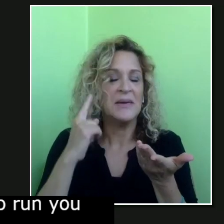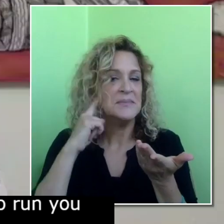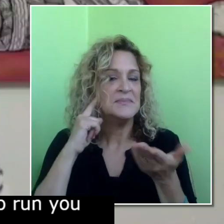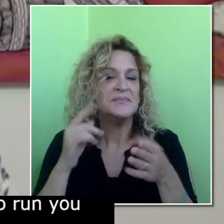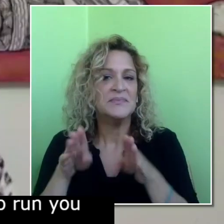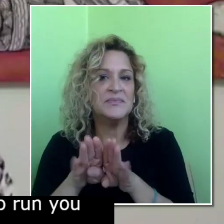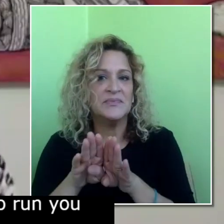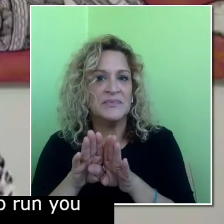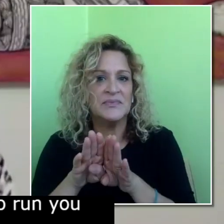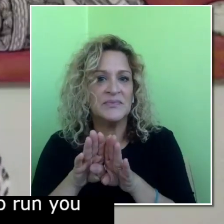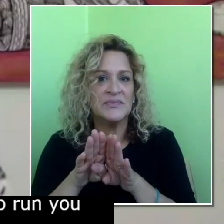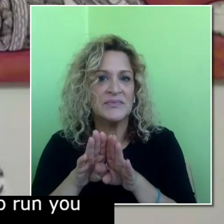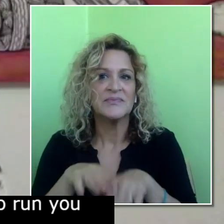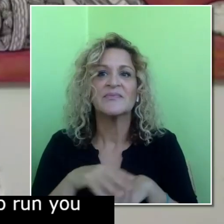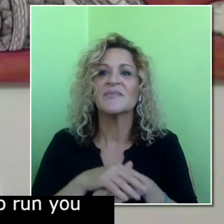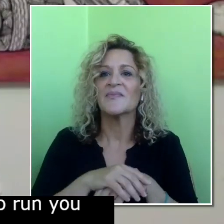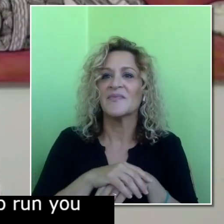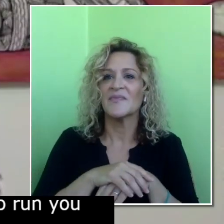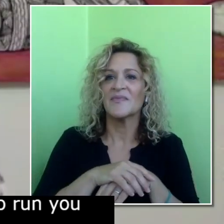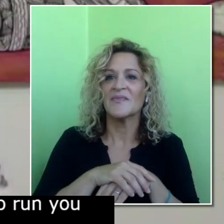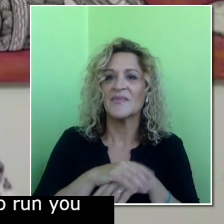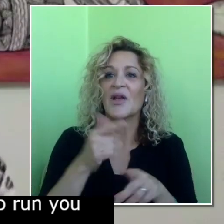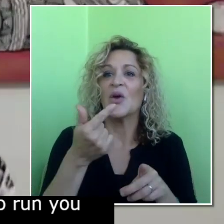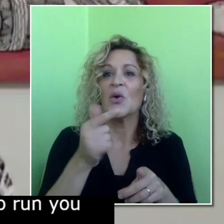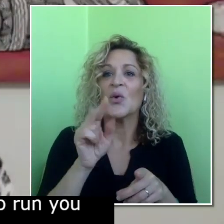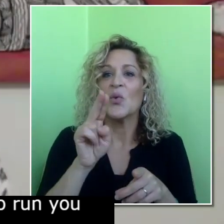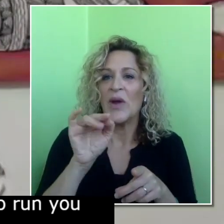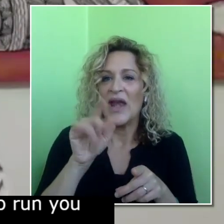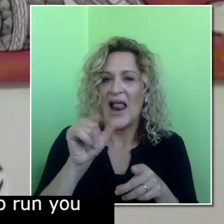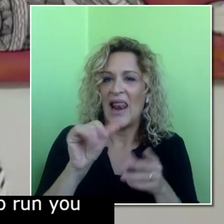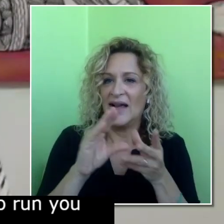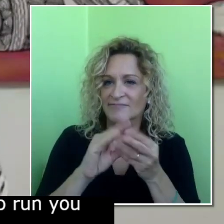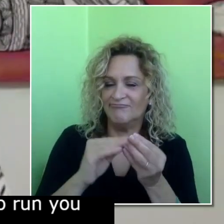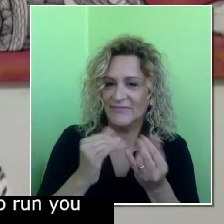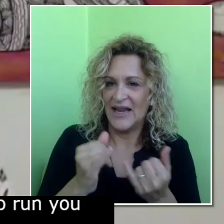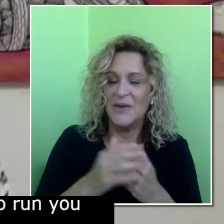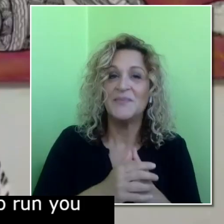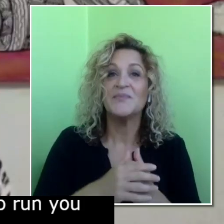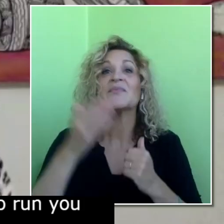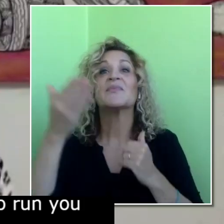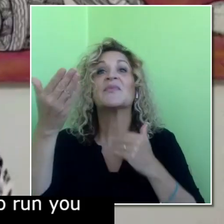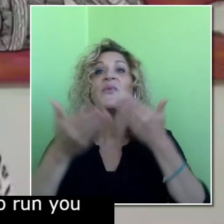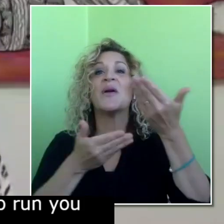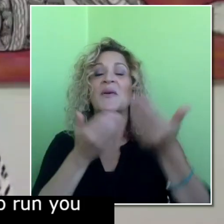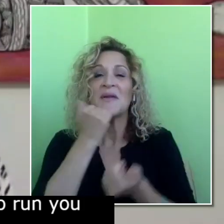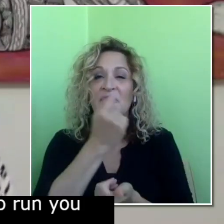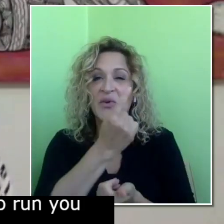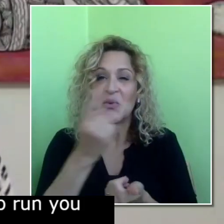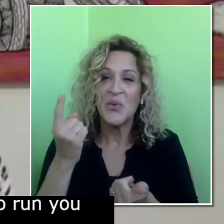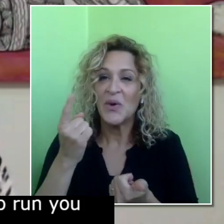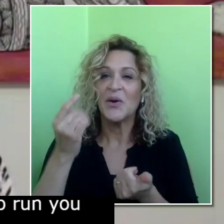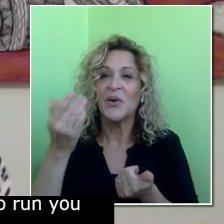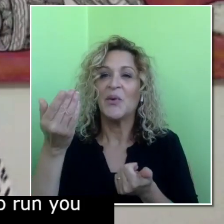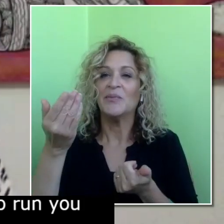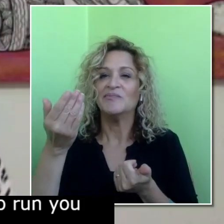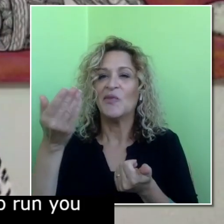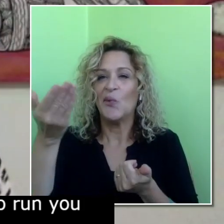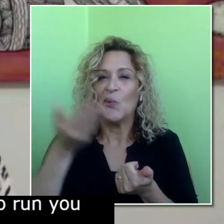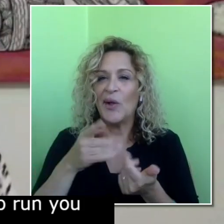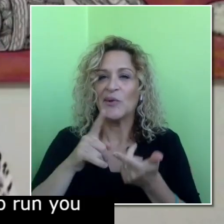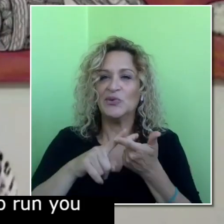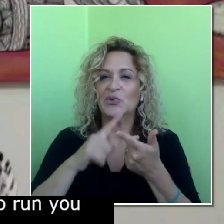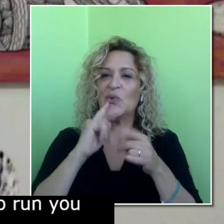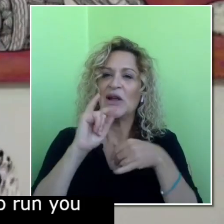Hello, everyone, and welcome to the Accessibility SIG celebration of the International Day of Persons with